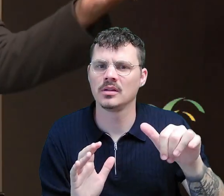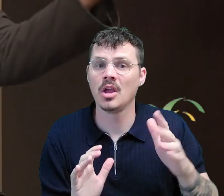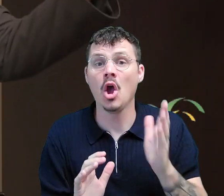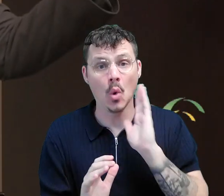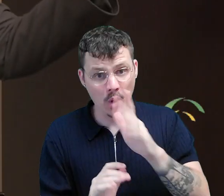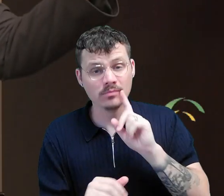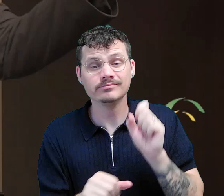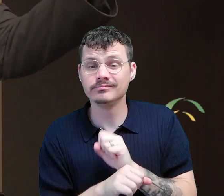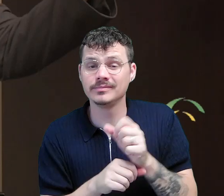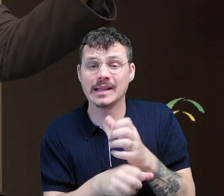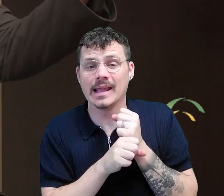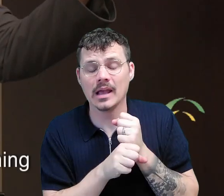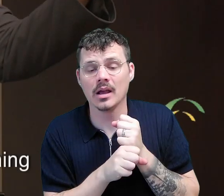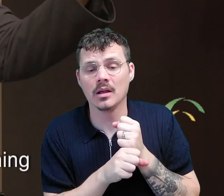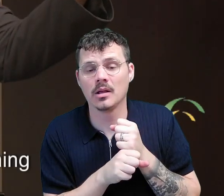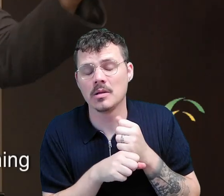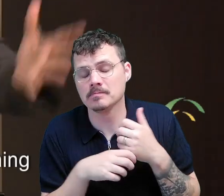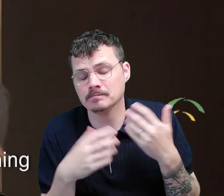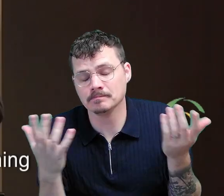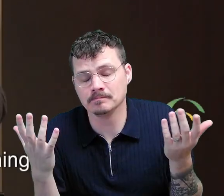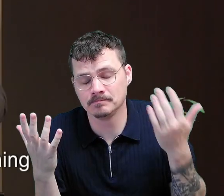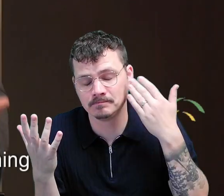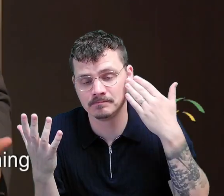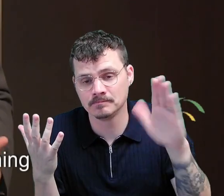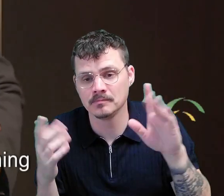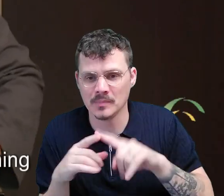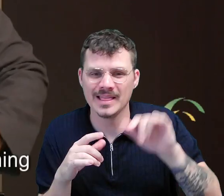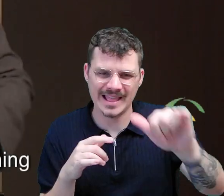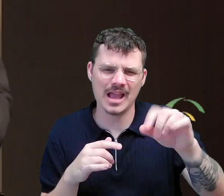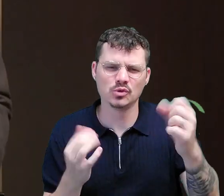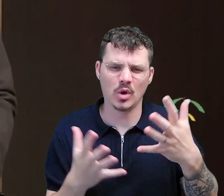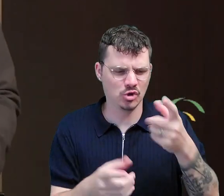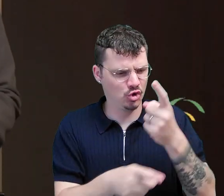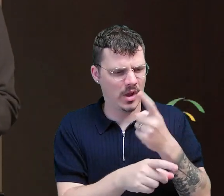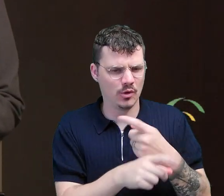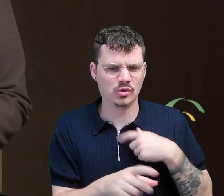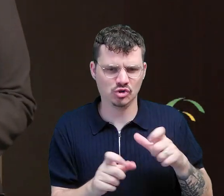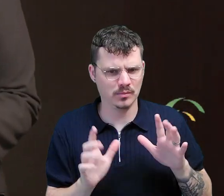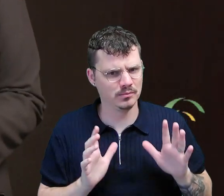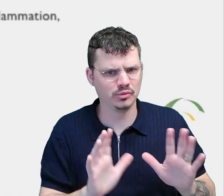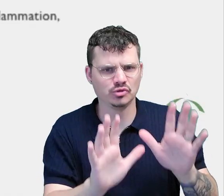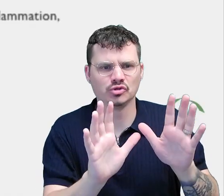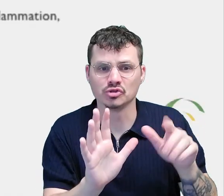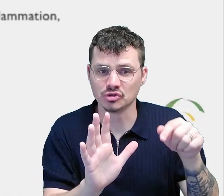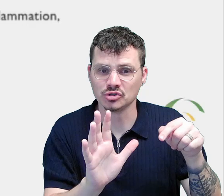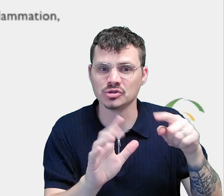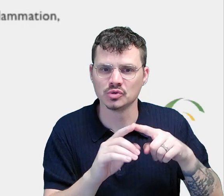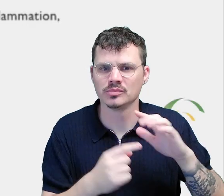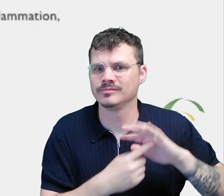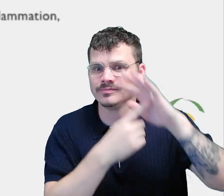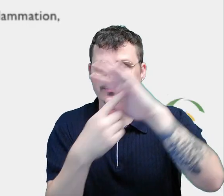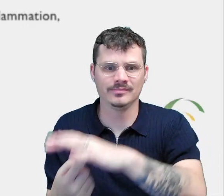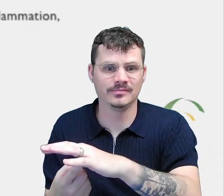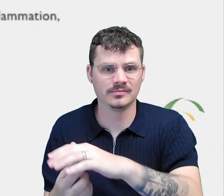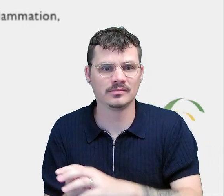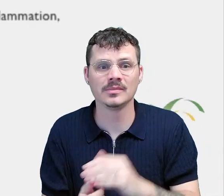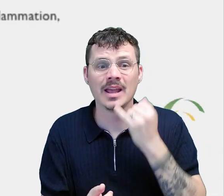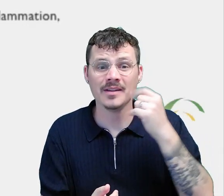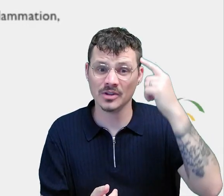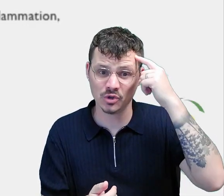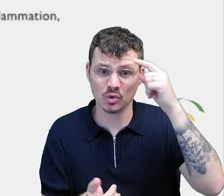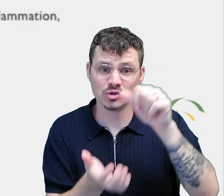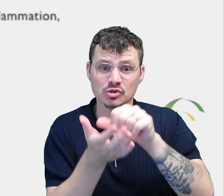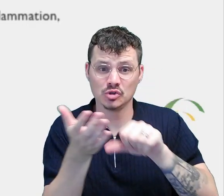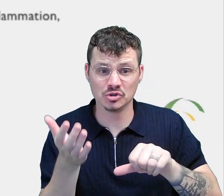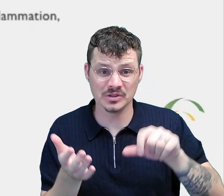it? I don't know, but that is the correct thing to push for. If neurosurgery is